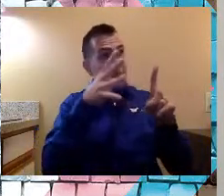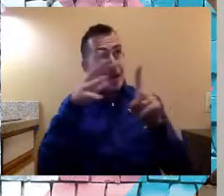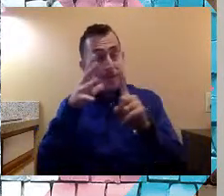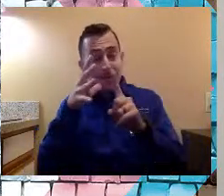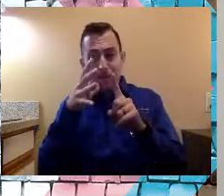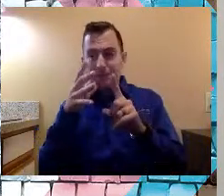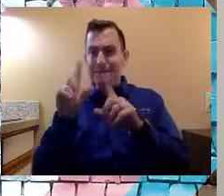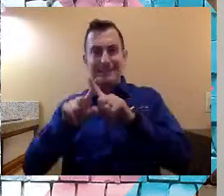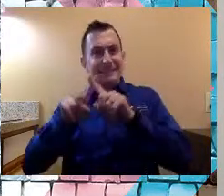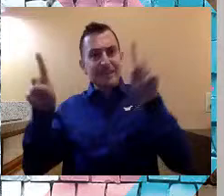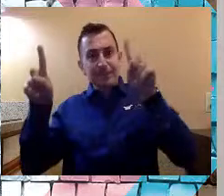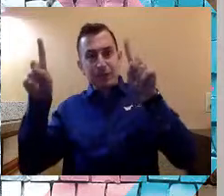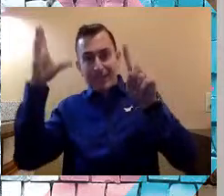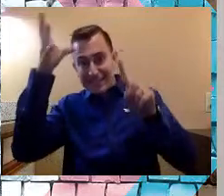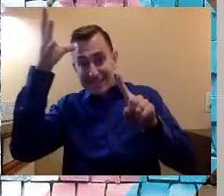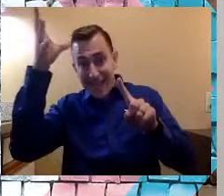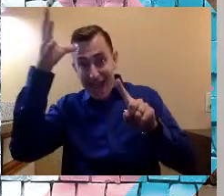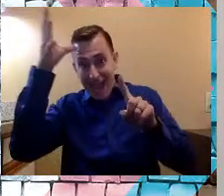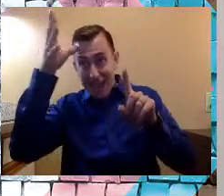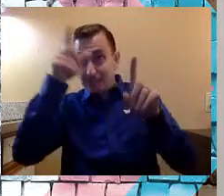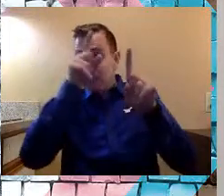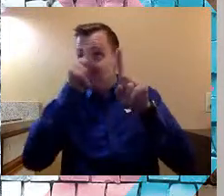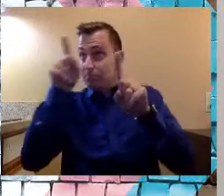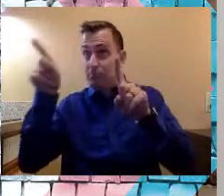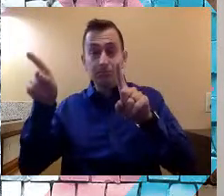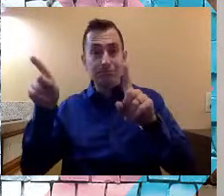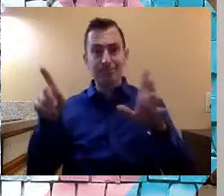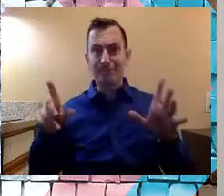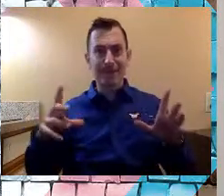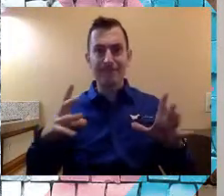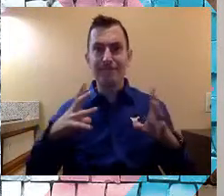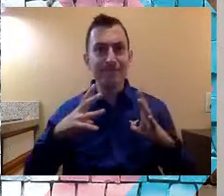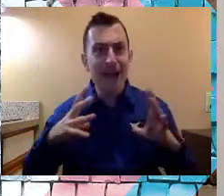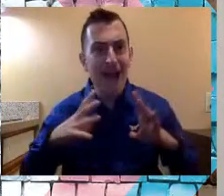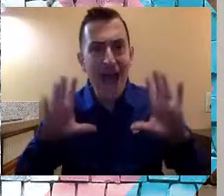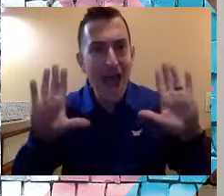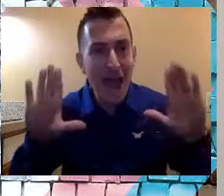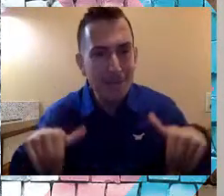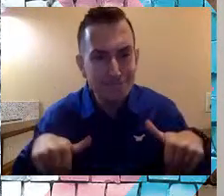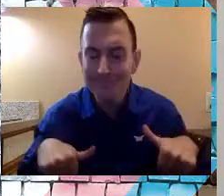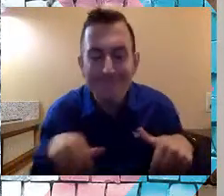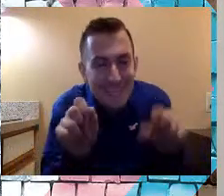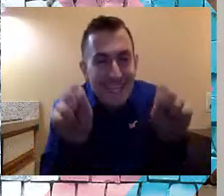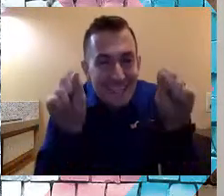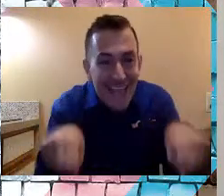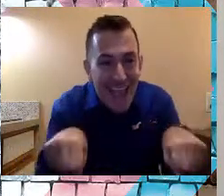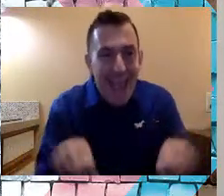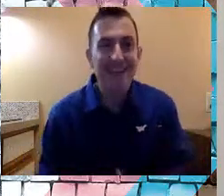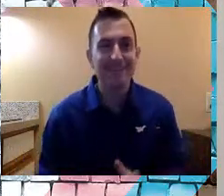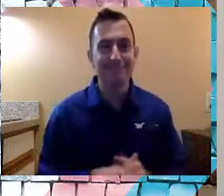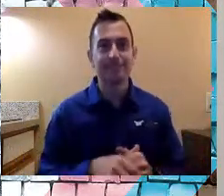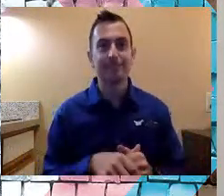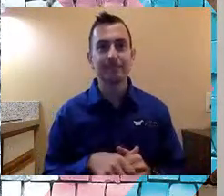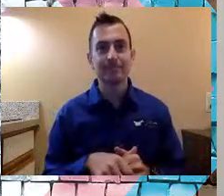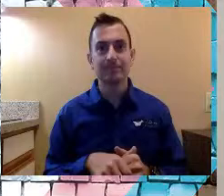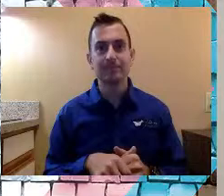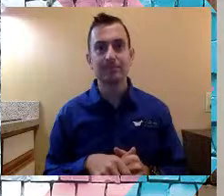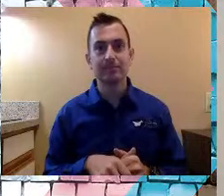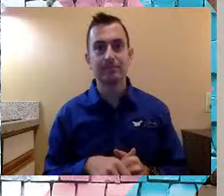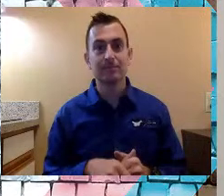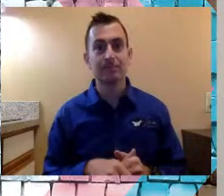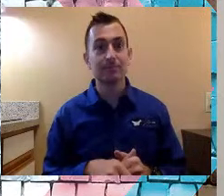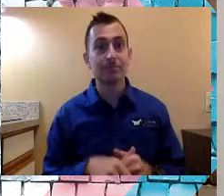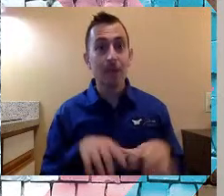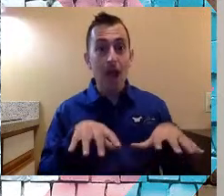different dads. There's a different dad, and there's a different dad. It's okay to be